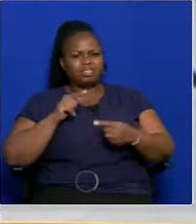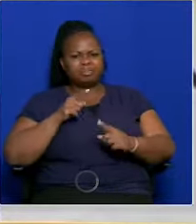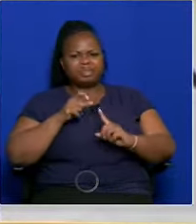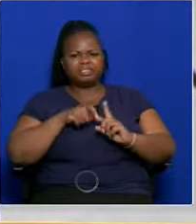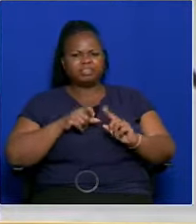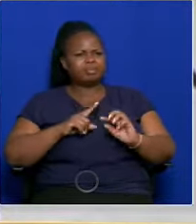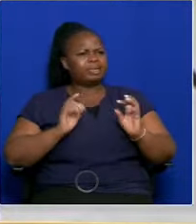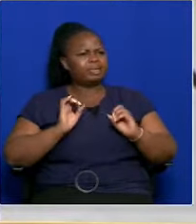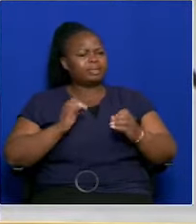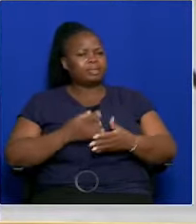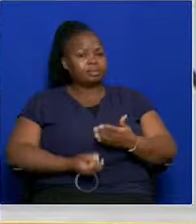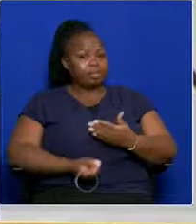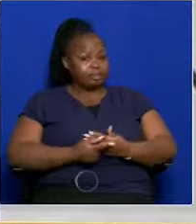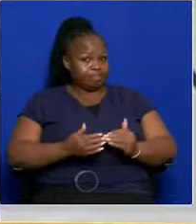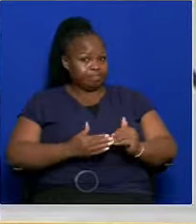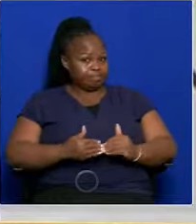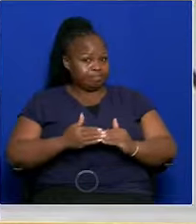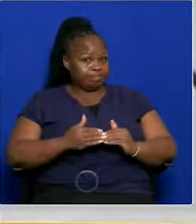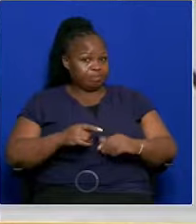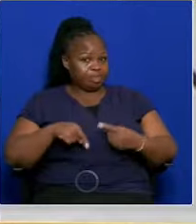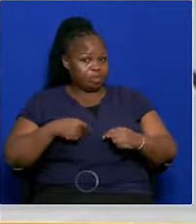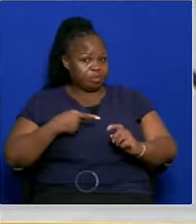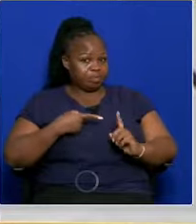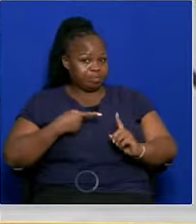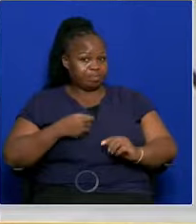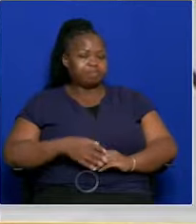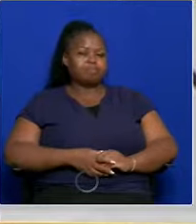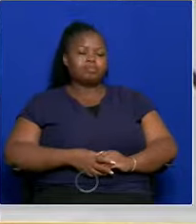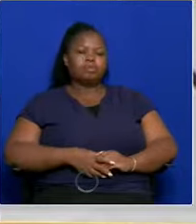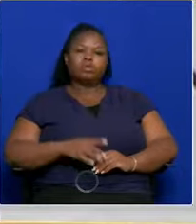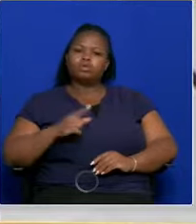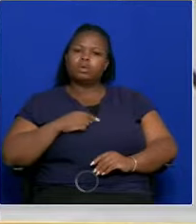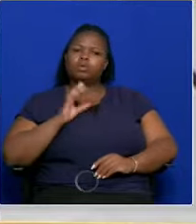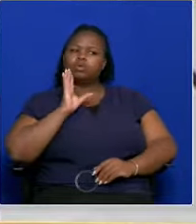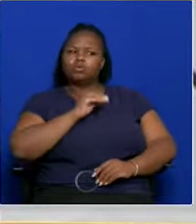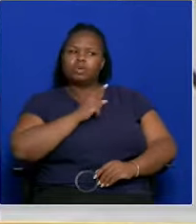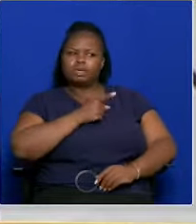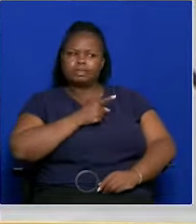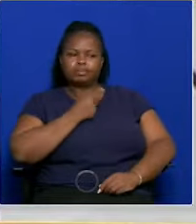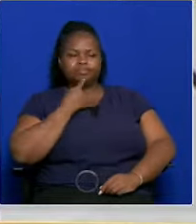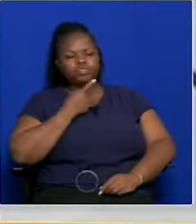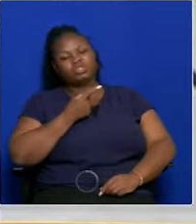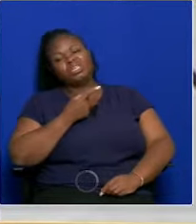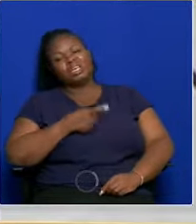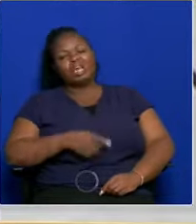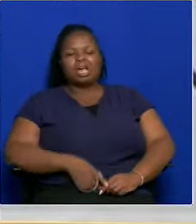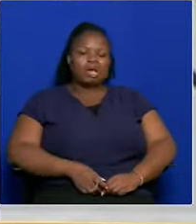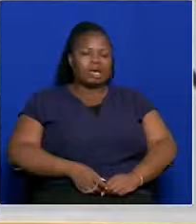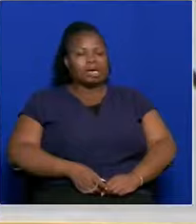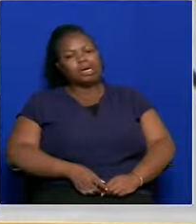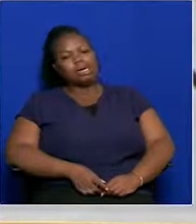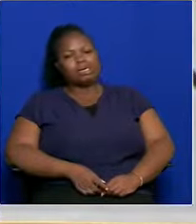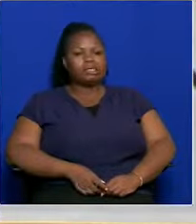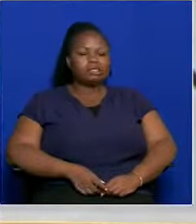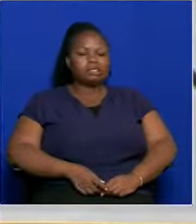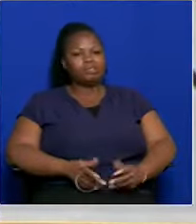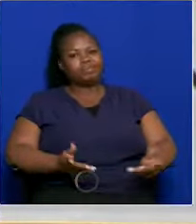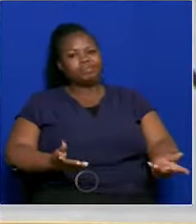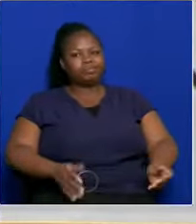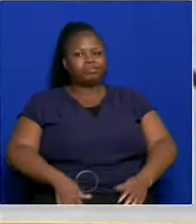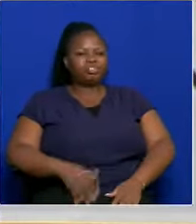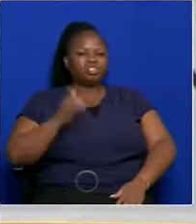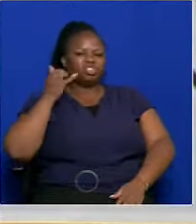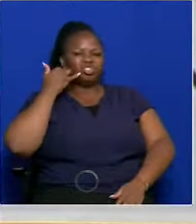careful around him. Because when you ask him, you indicate that it's just jealous people, there's